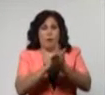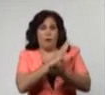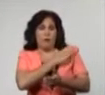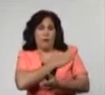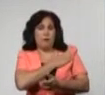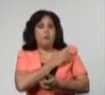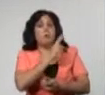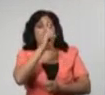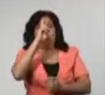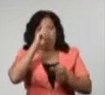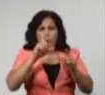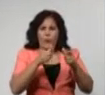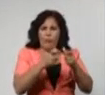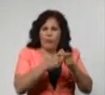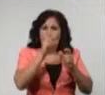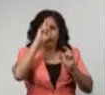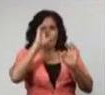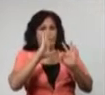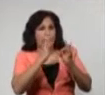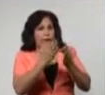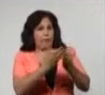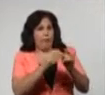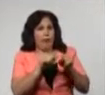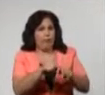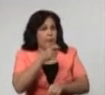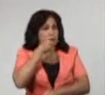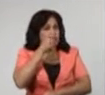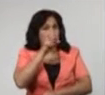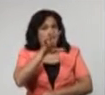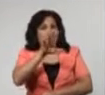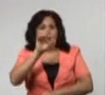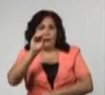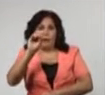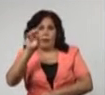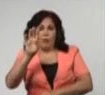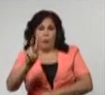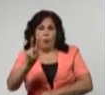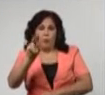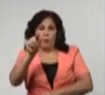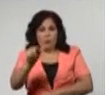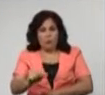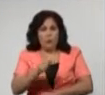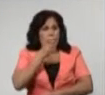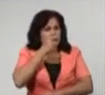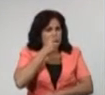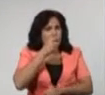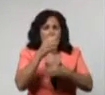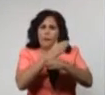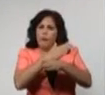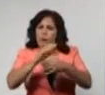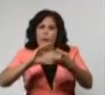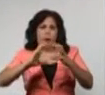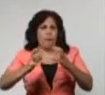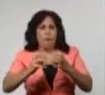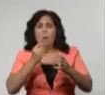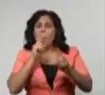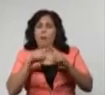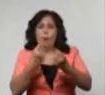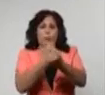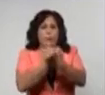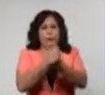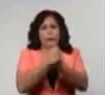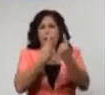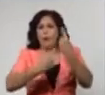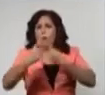cases. These are the active cases we have today, 122, one of the